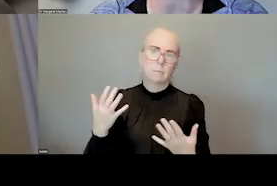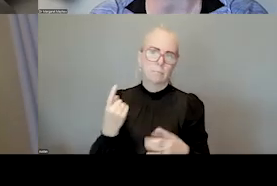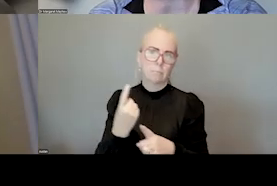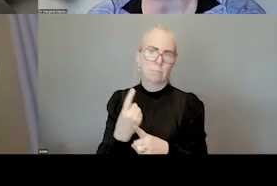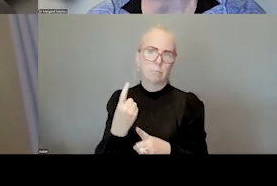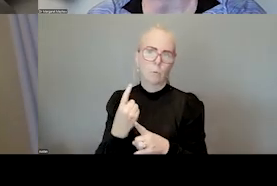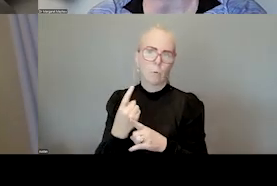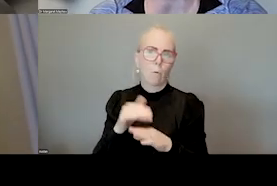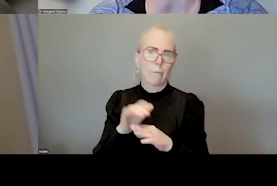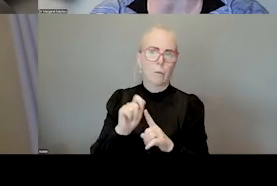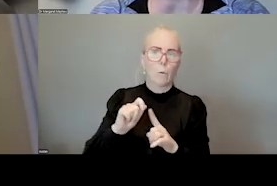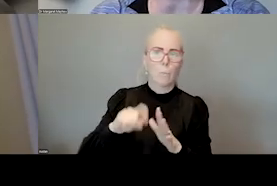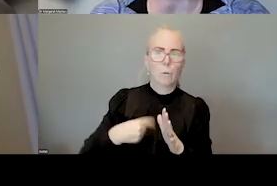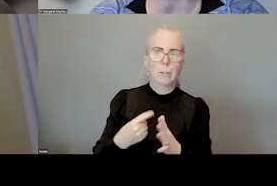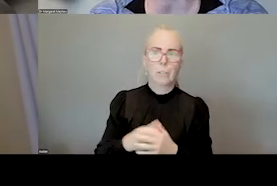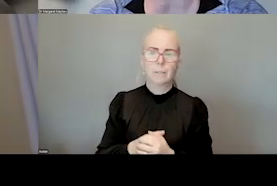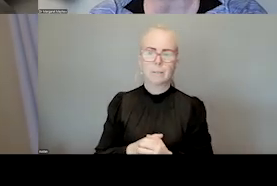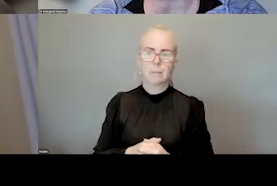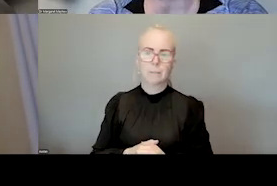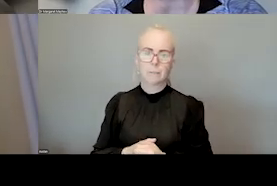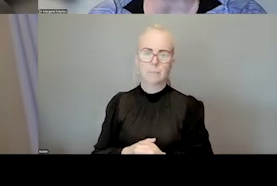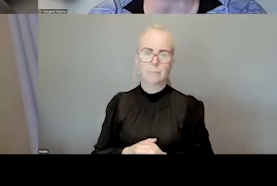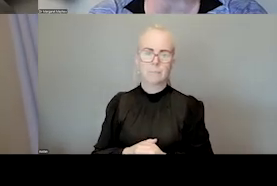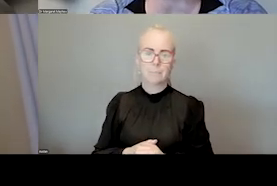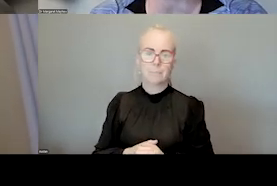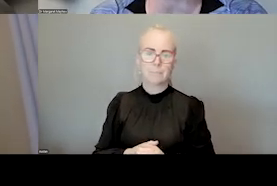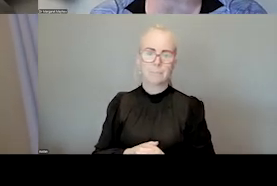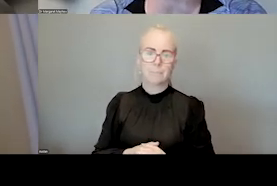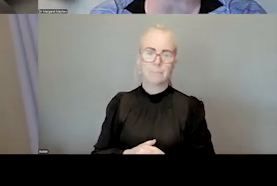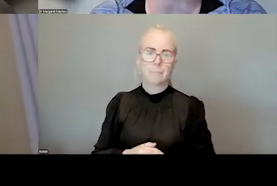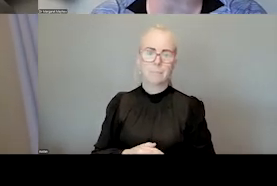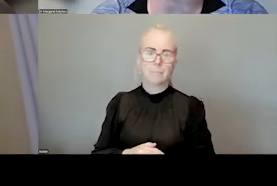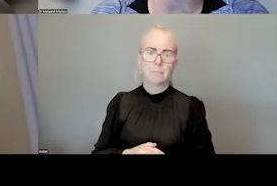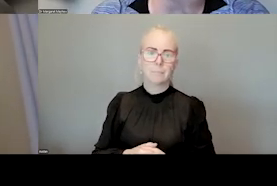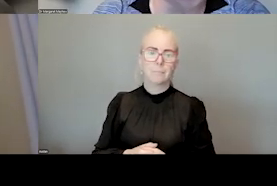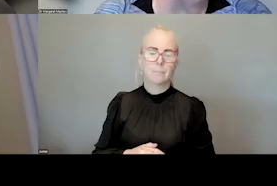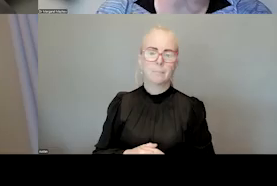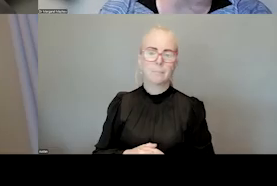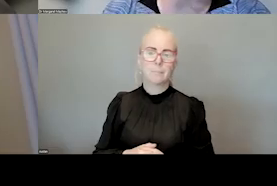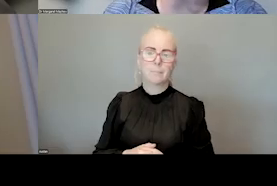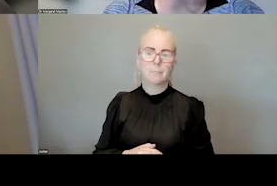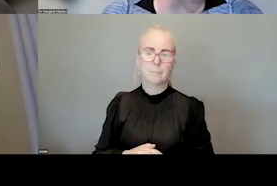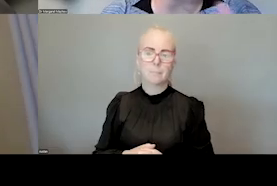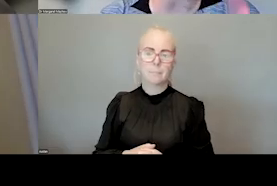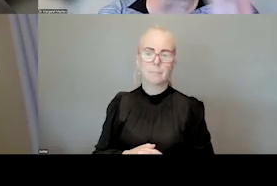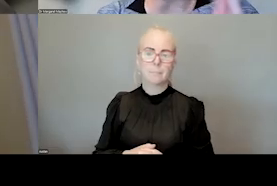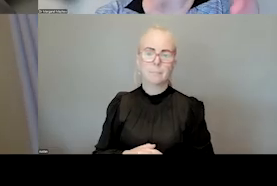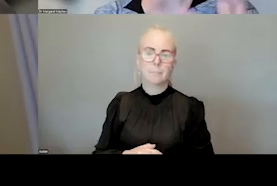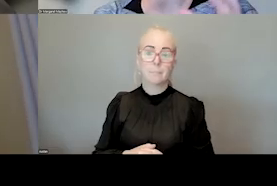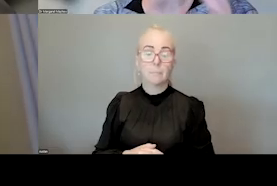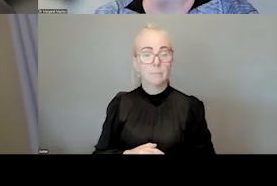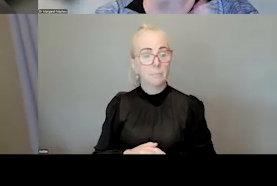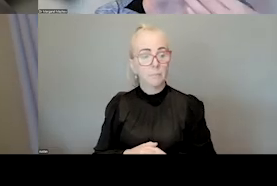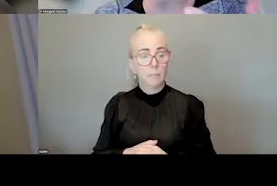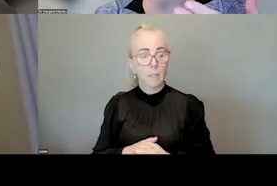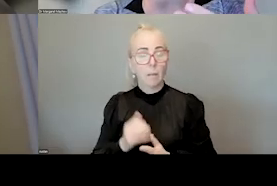and 1,400, I guess, depending something if like you're that. very small words. Yeah, Yeah. yeah. Um, So this would be about